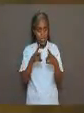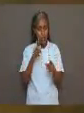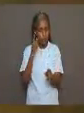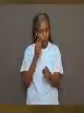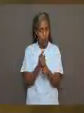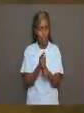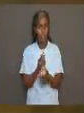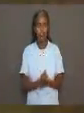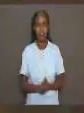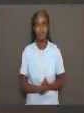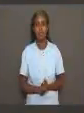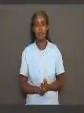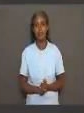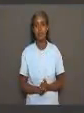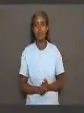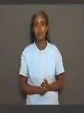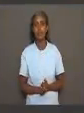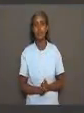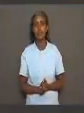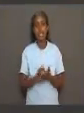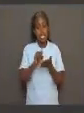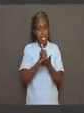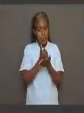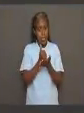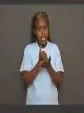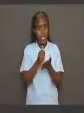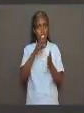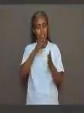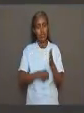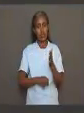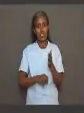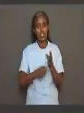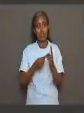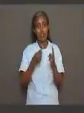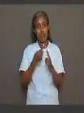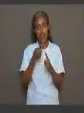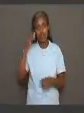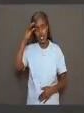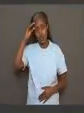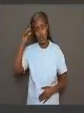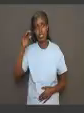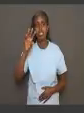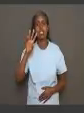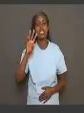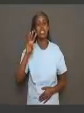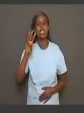correct. The mean score for the boys is